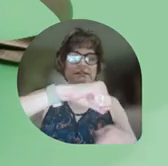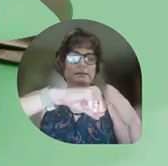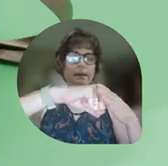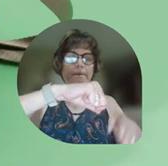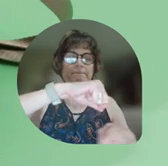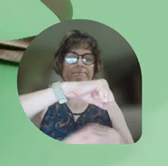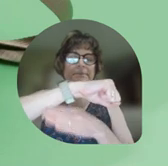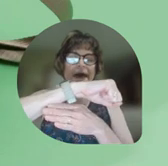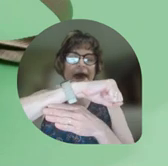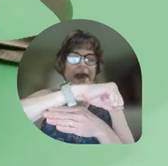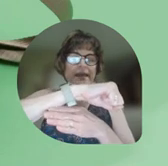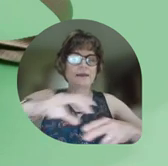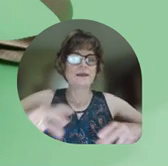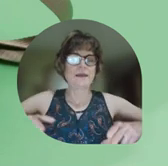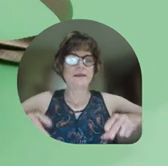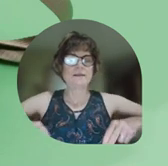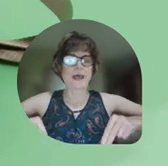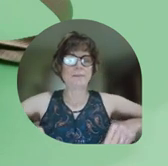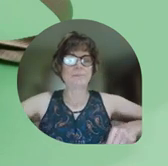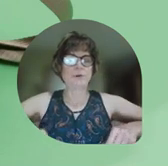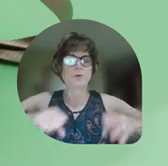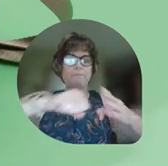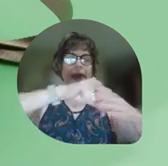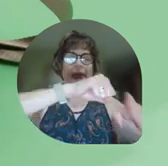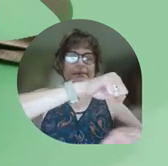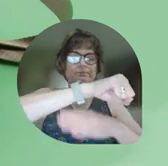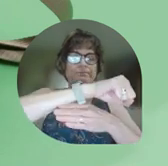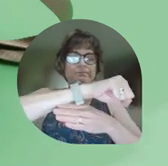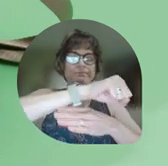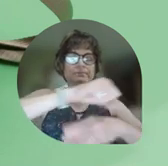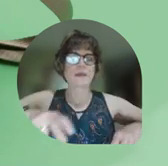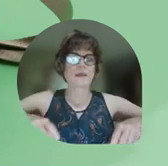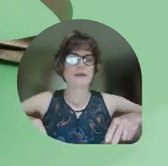wrist. Bag. Diaper bag.